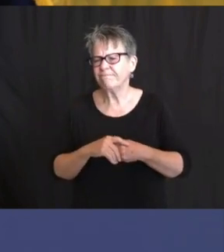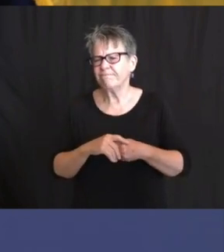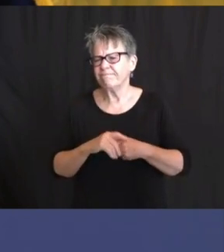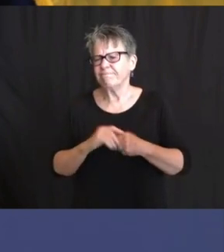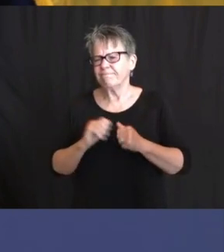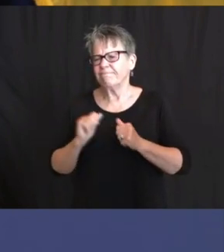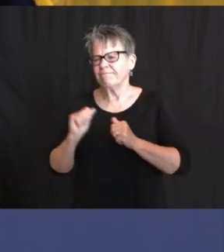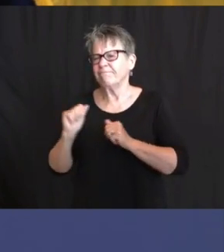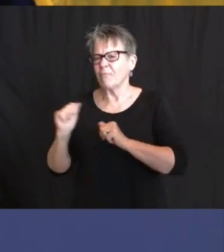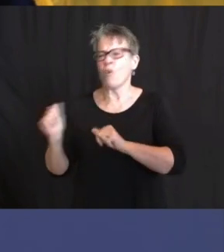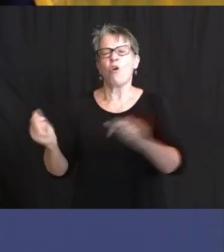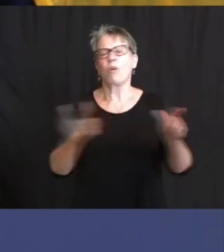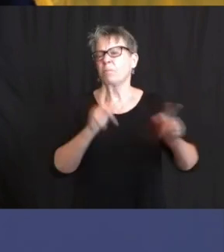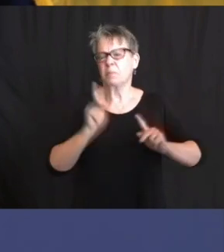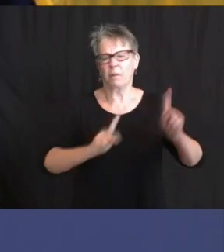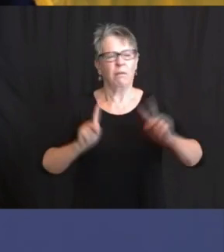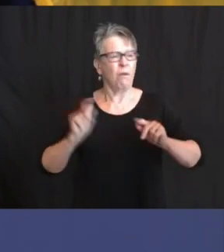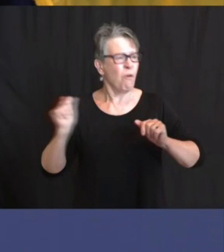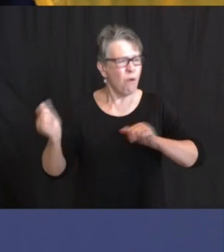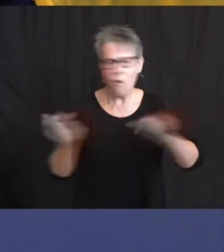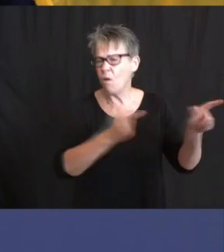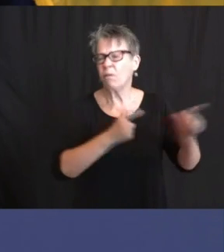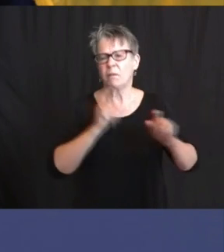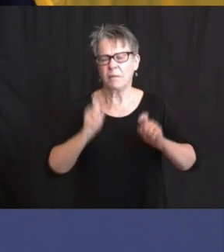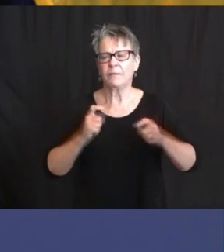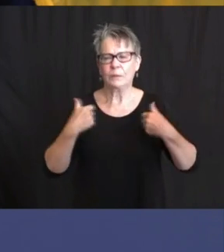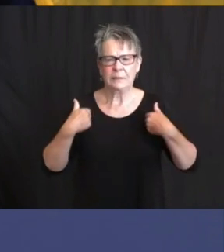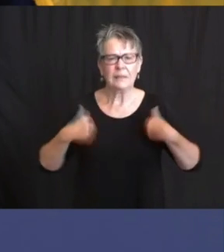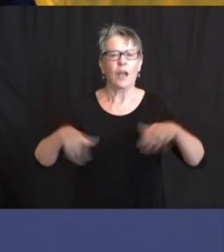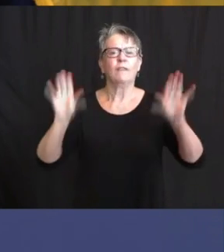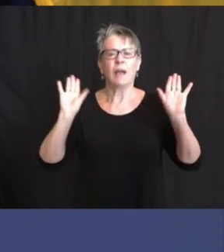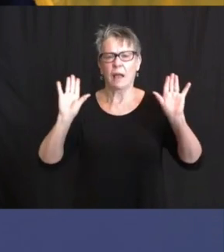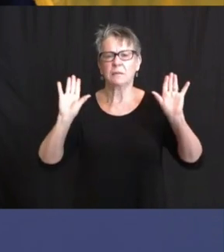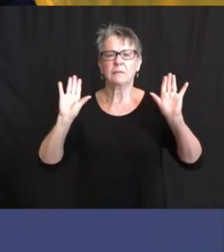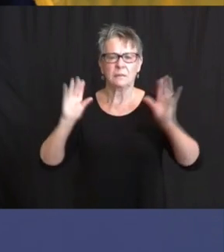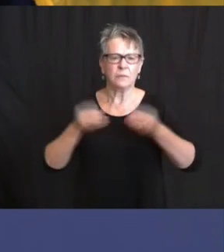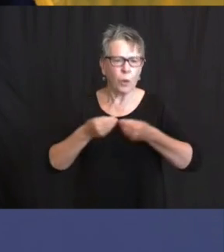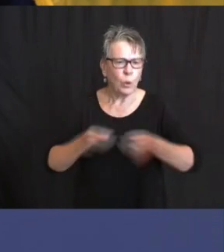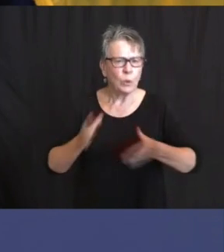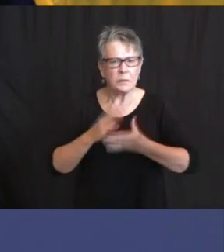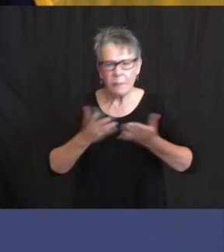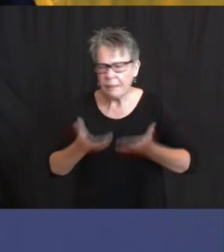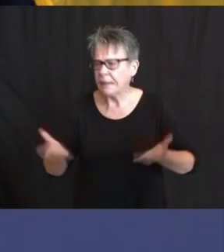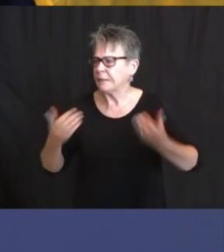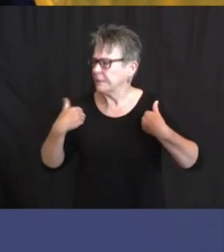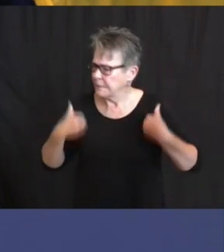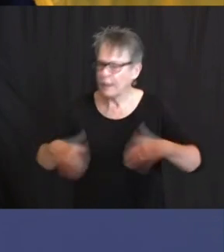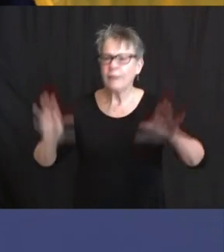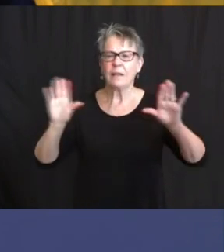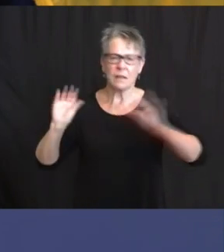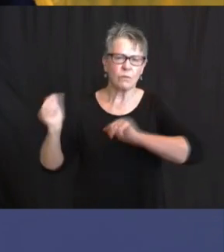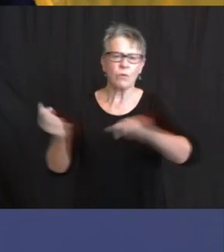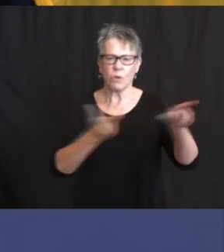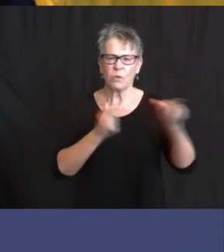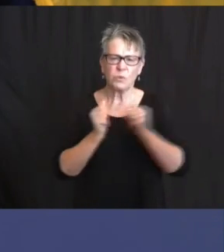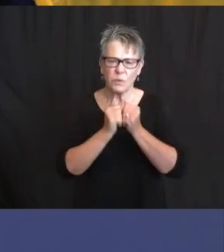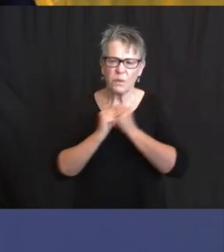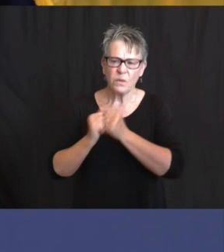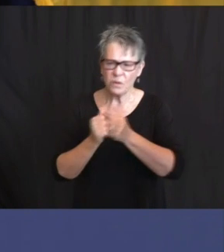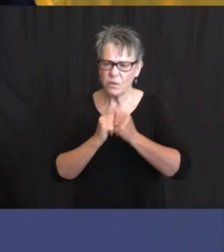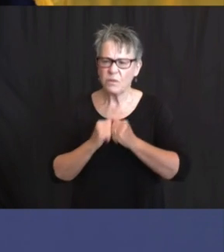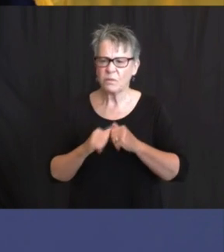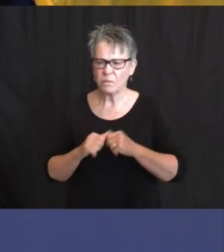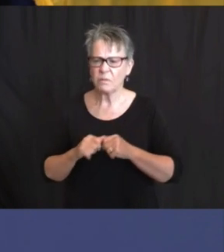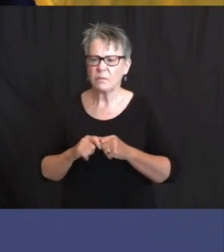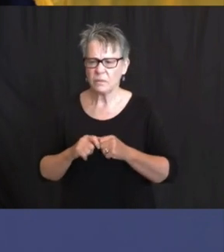few days. We need the ability to borrow as a state. That is essential. I applaud the Assembly,